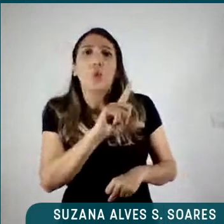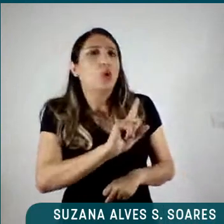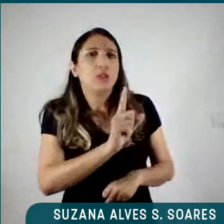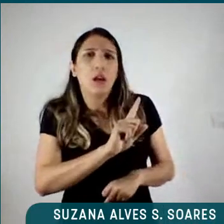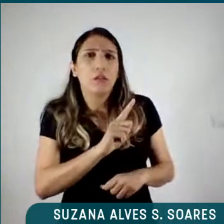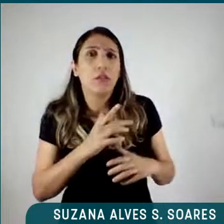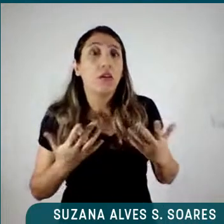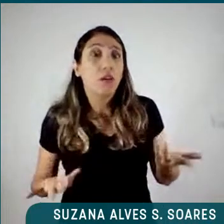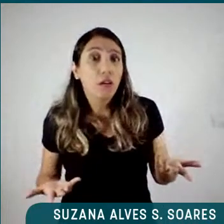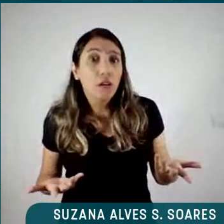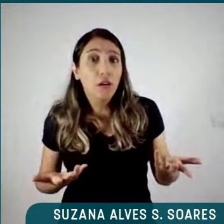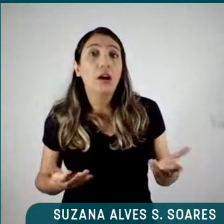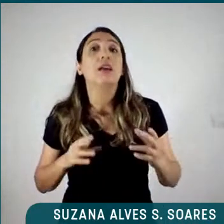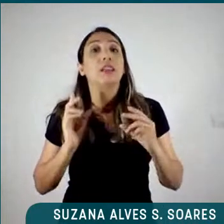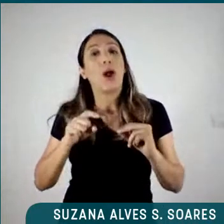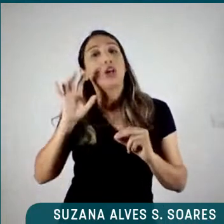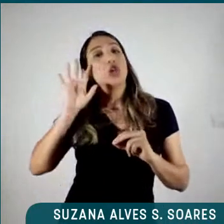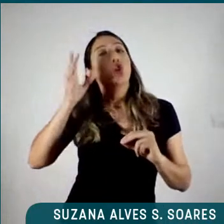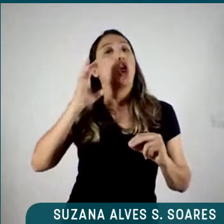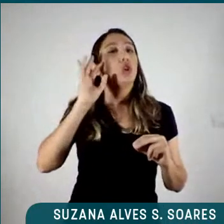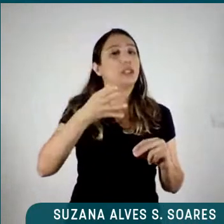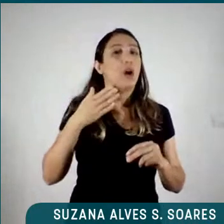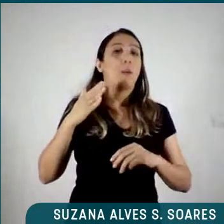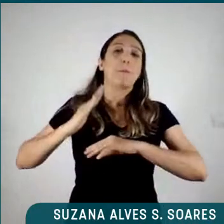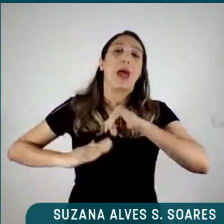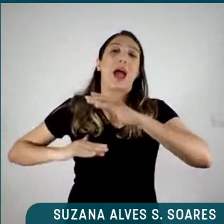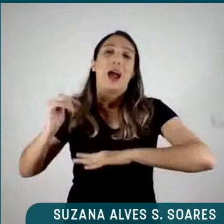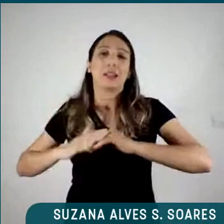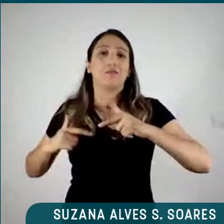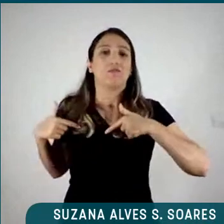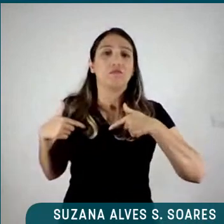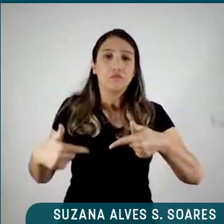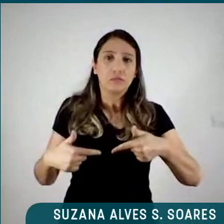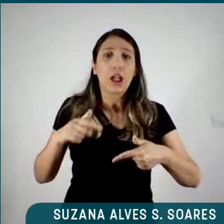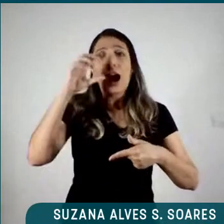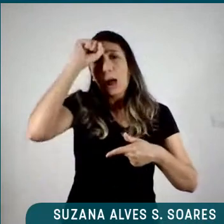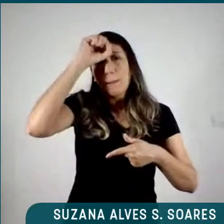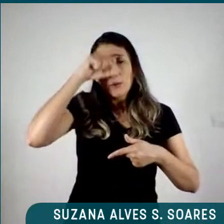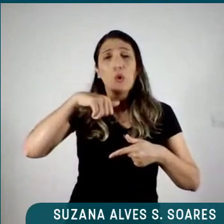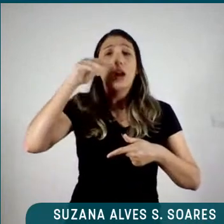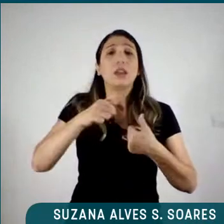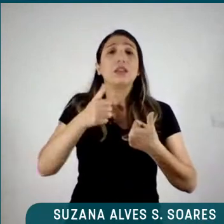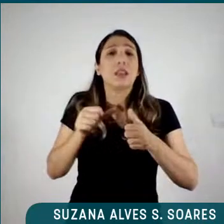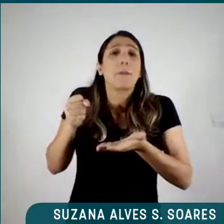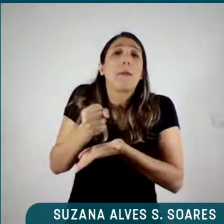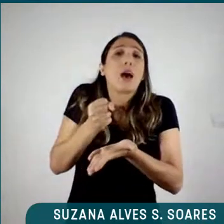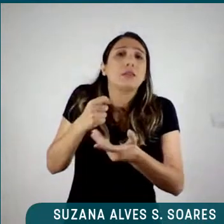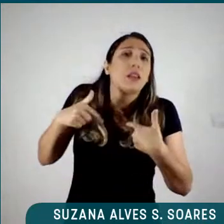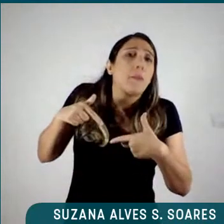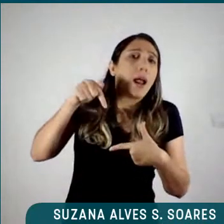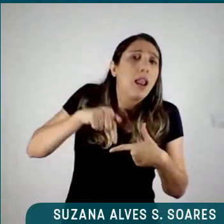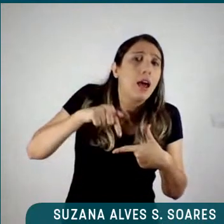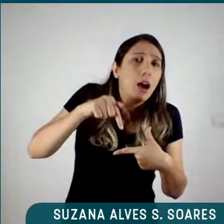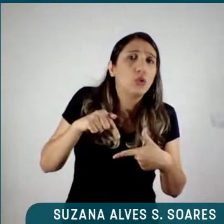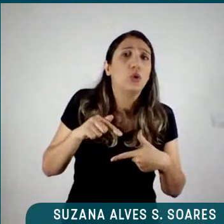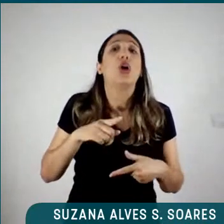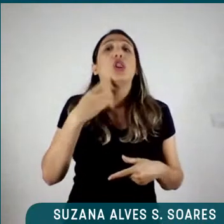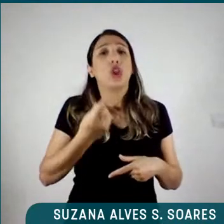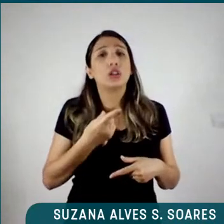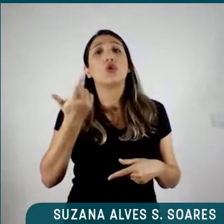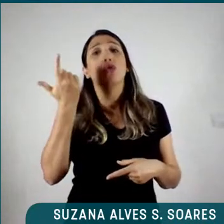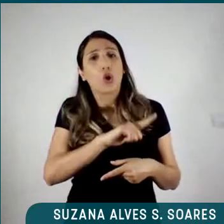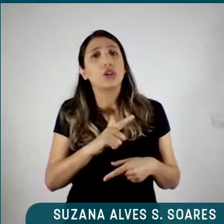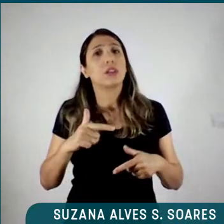the silence violence. So we have to find real solutions and learning with those that are at